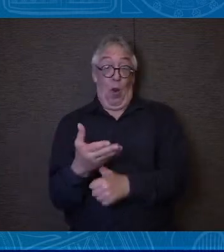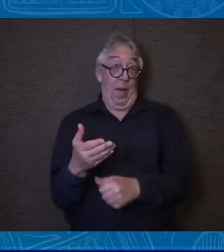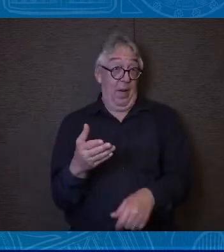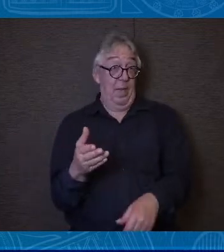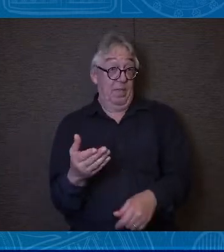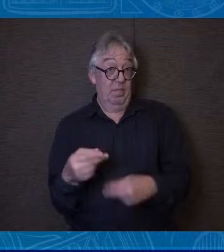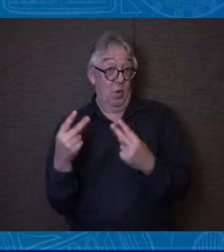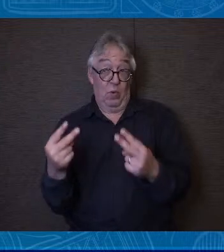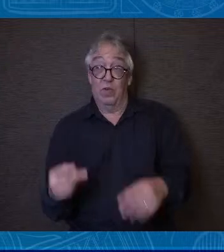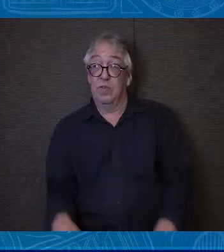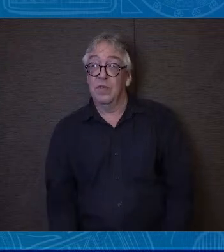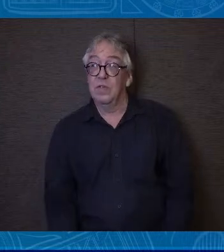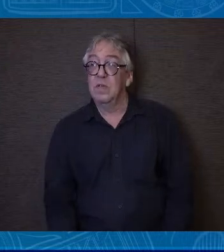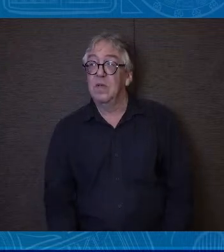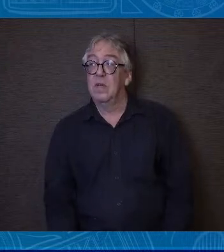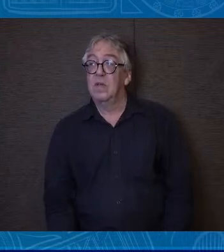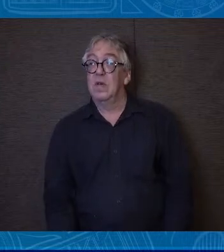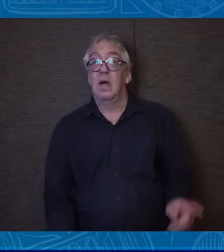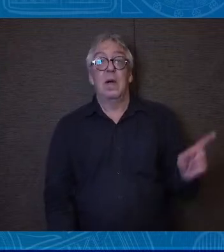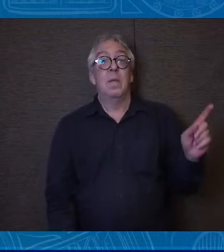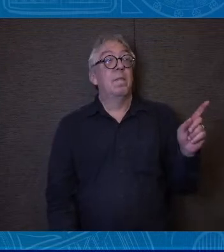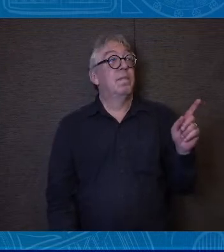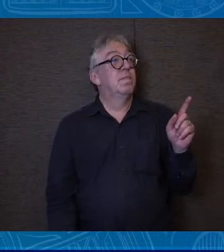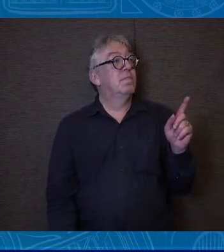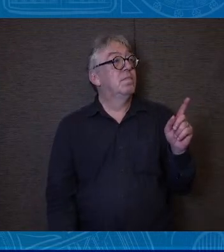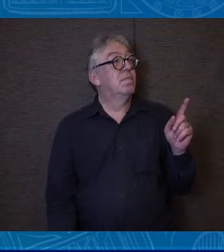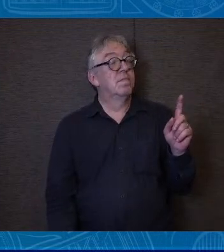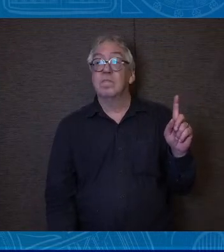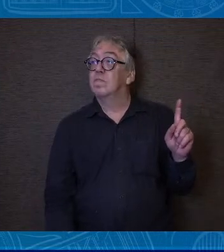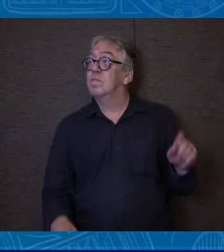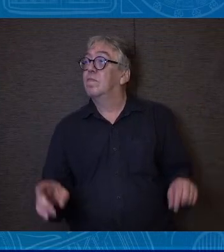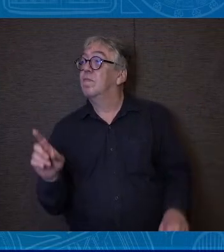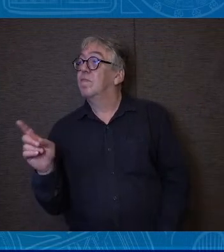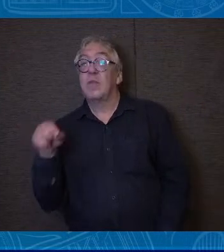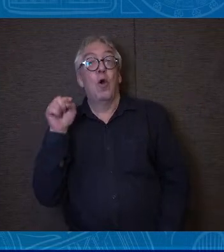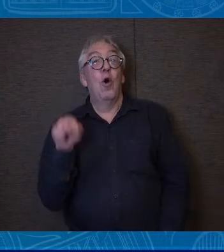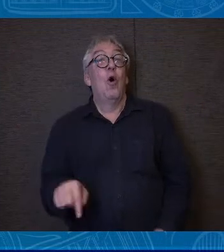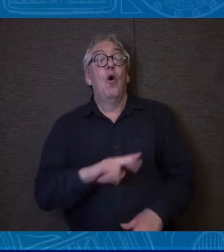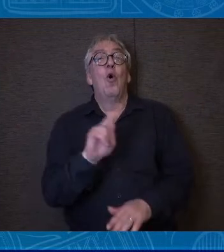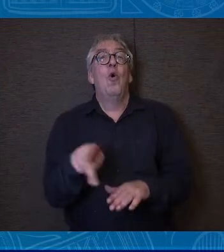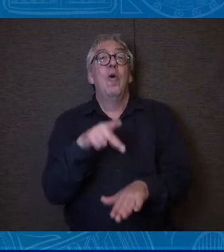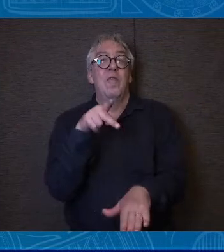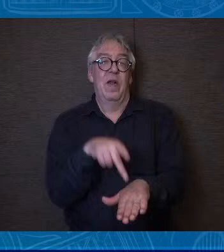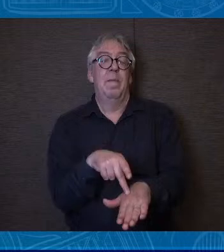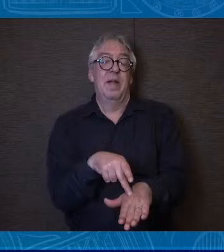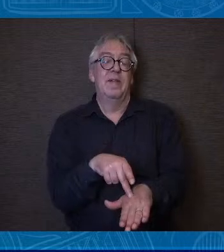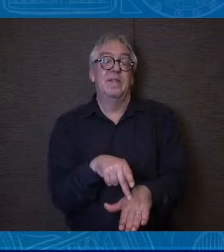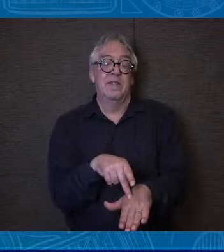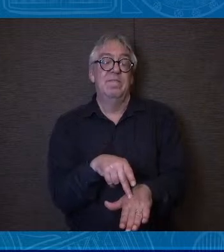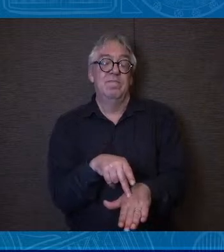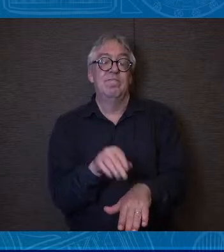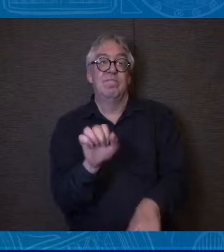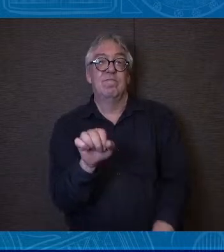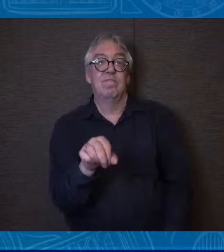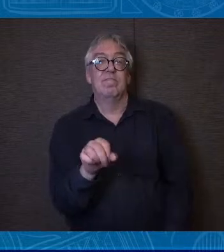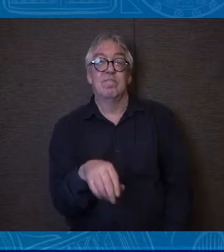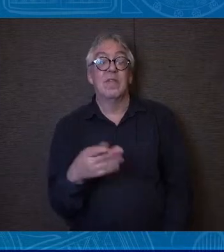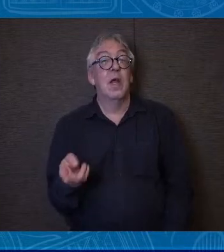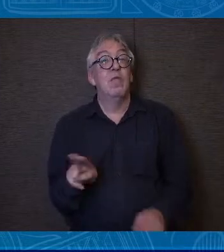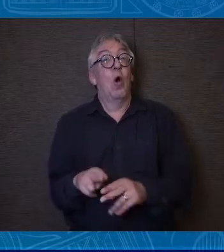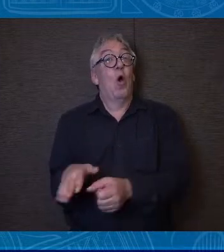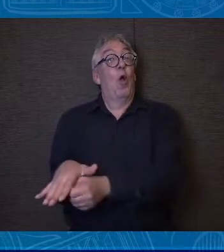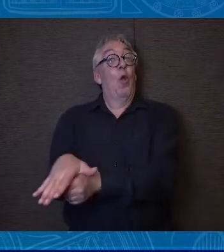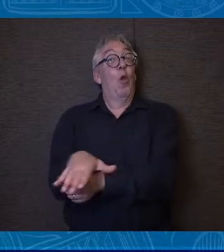Especially in experience in the Philippines, you can't put up a cell site when the local